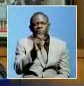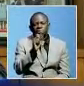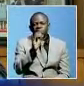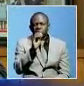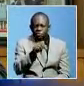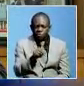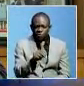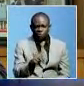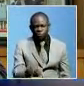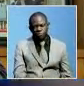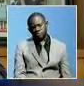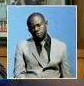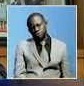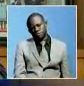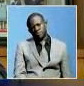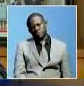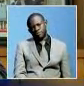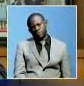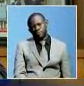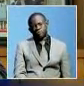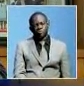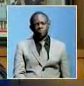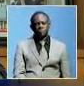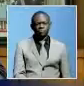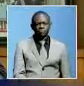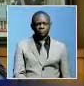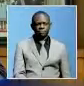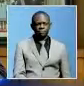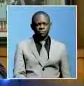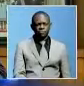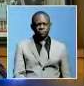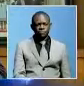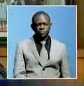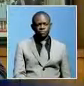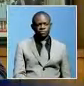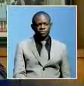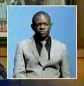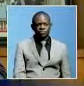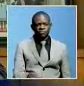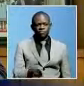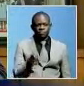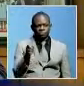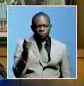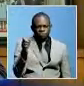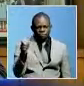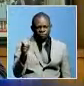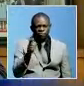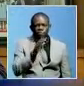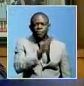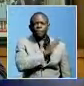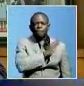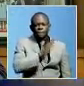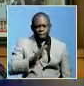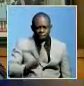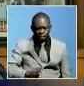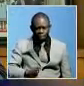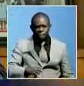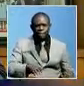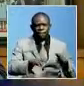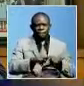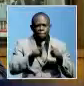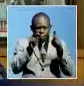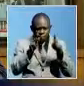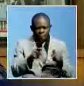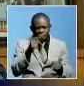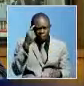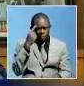Republican President, in his capacity as board chairperson of the Industrial Development Corporation, IDC, I wish to